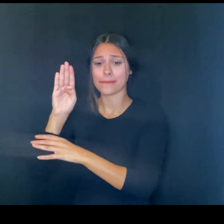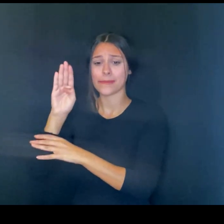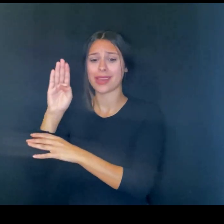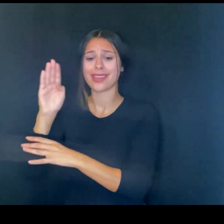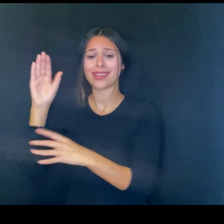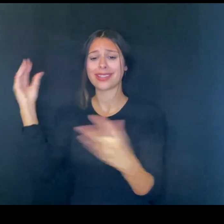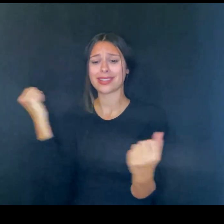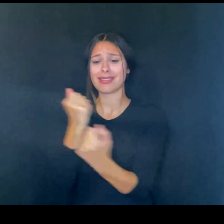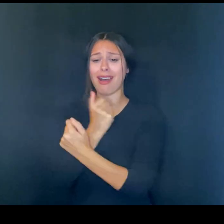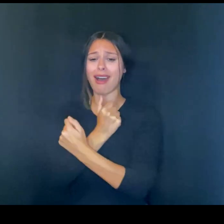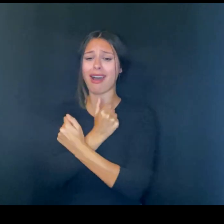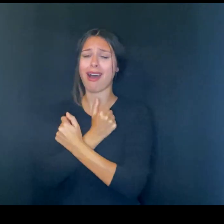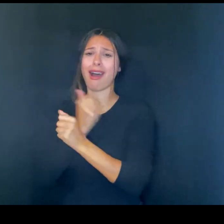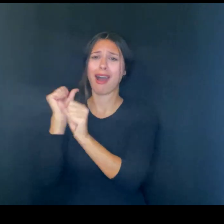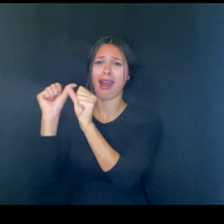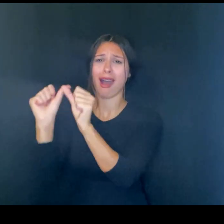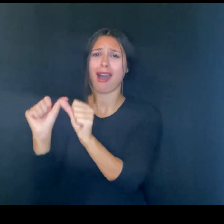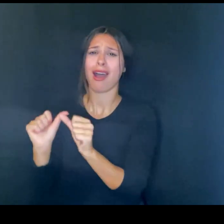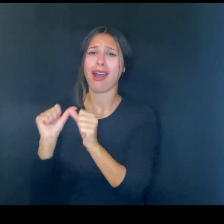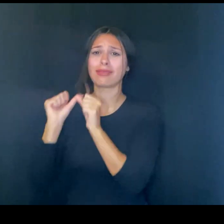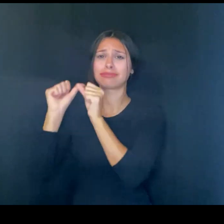whose love endures through